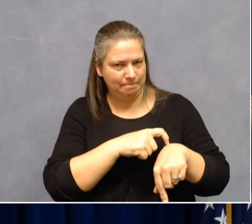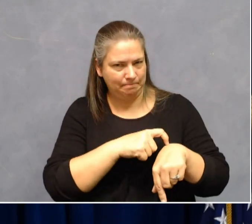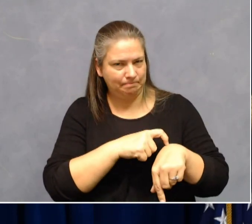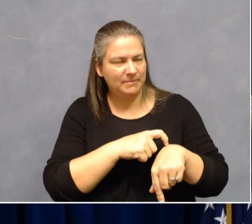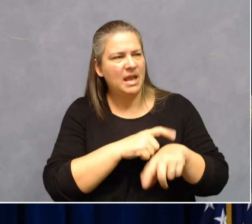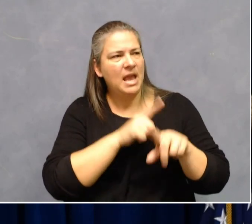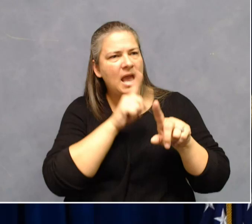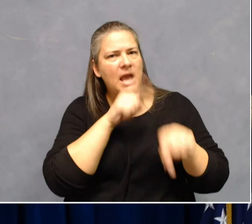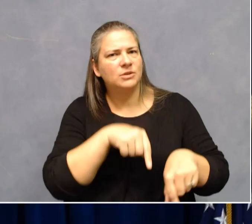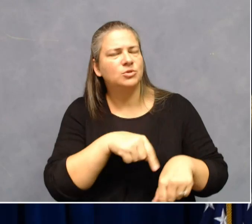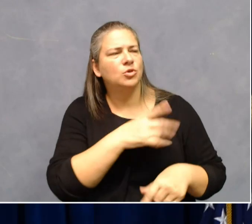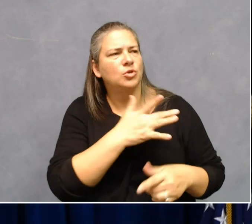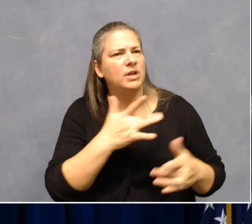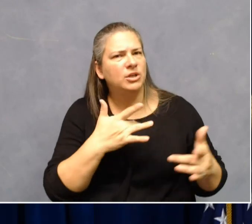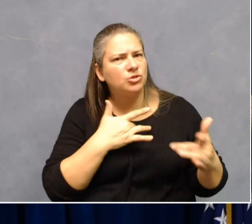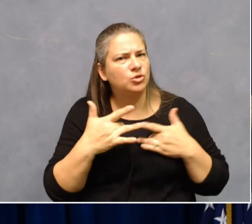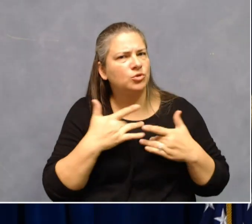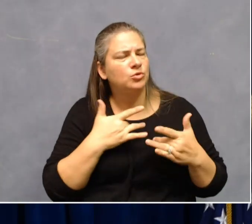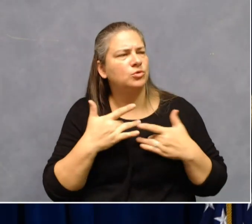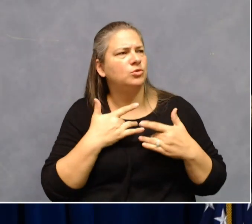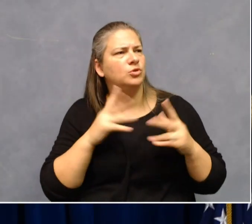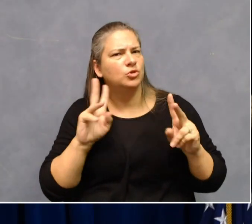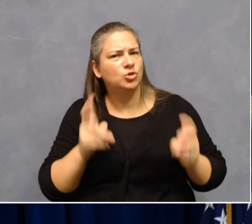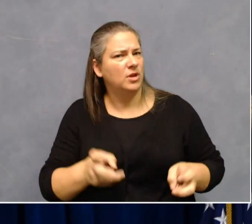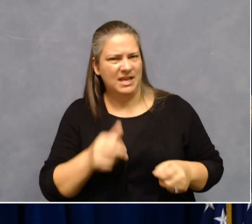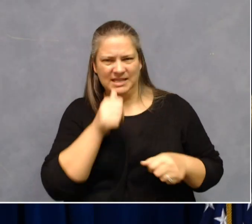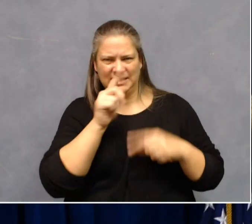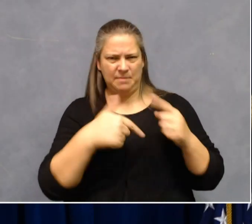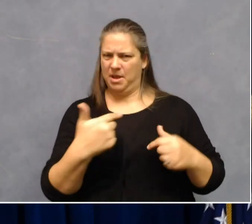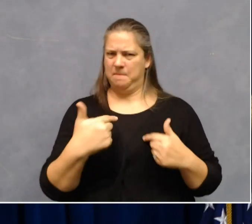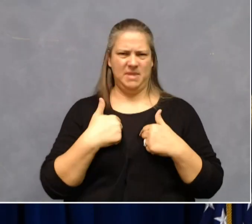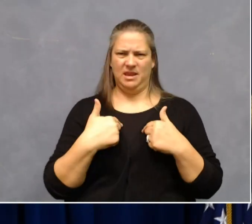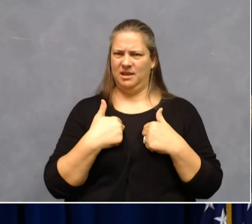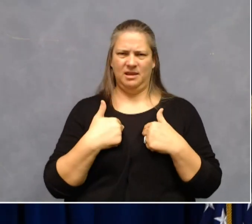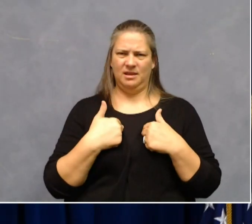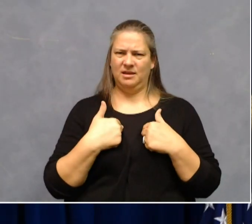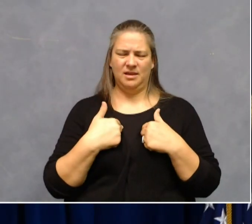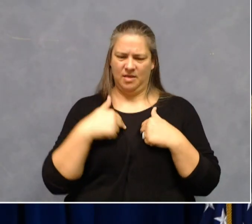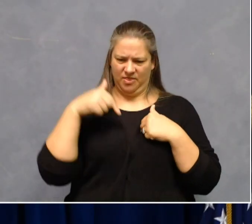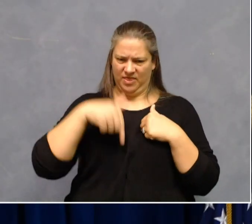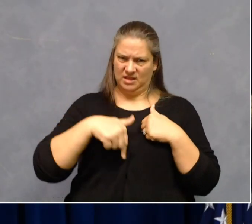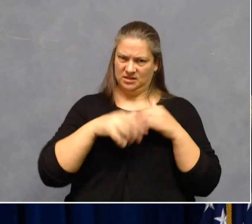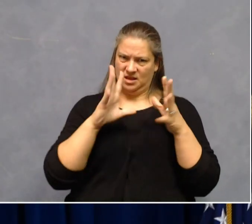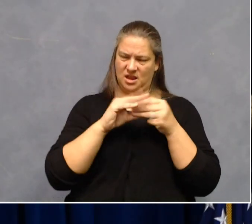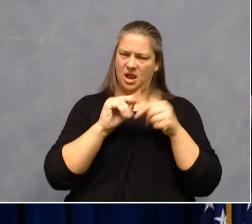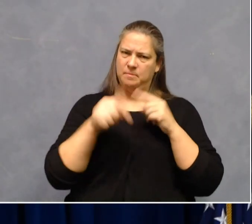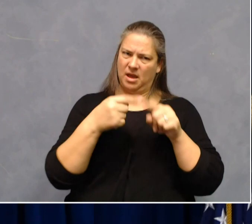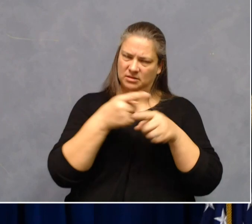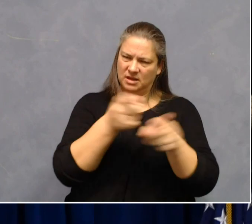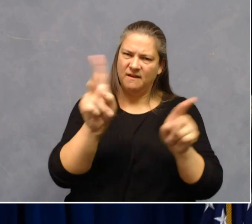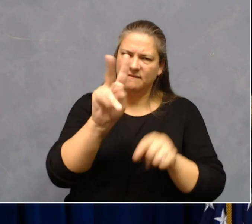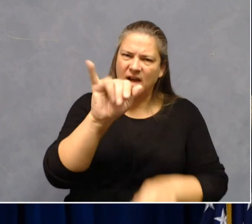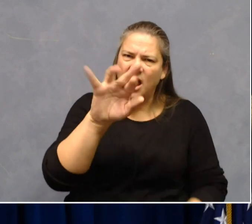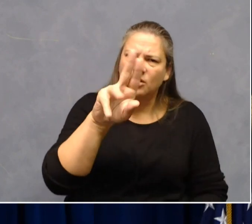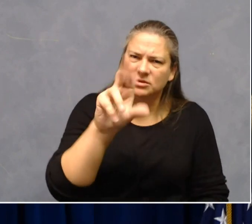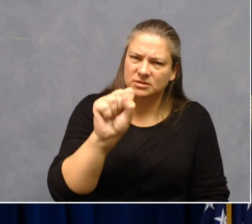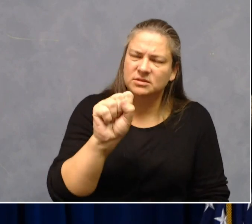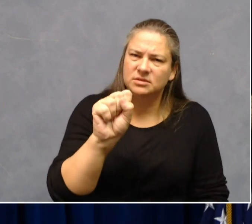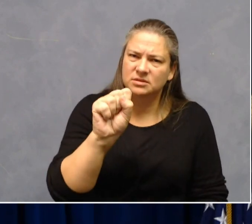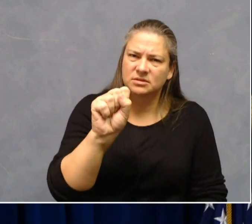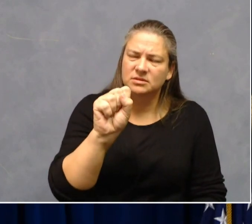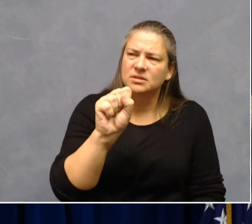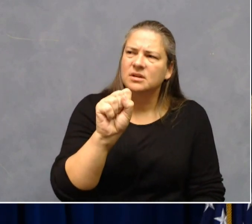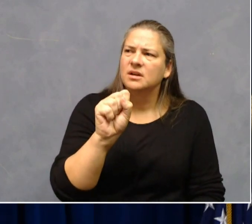are raised. But this isn't about me. This is about this virus. And part of it's about those that we have